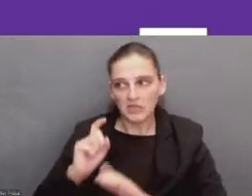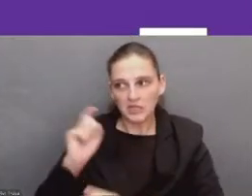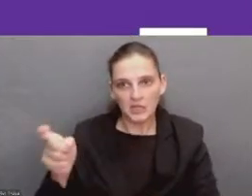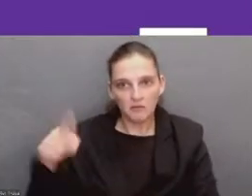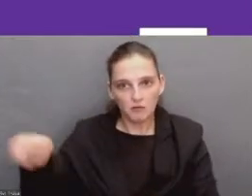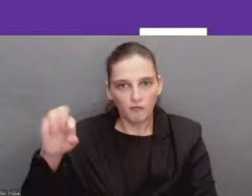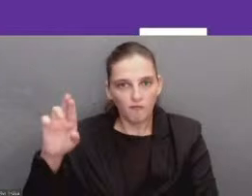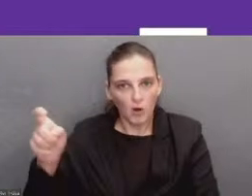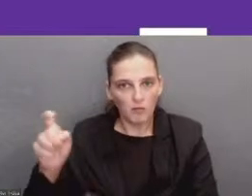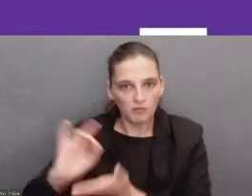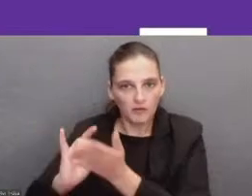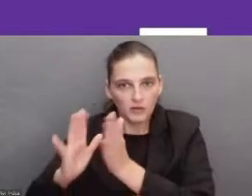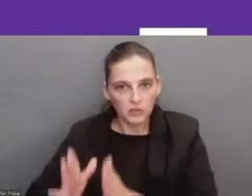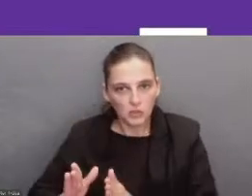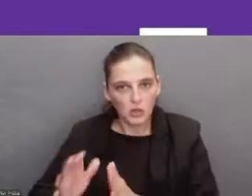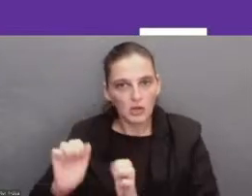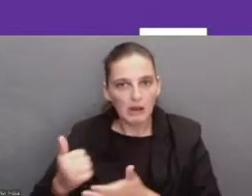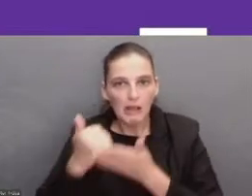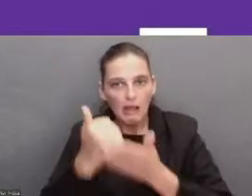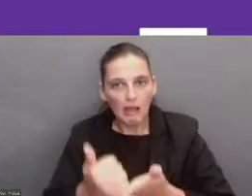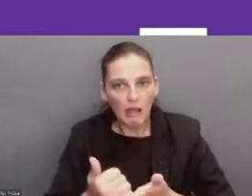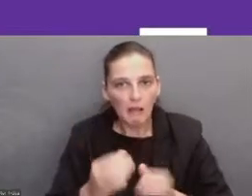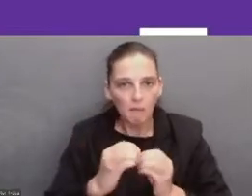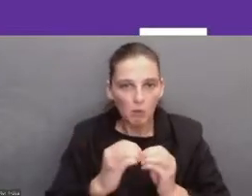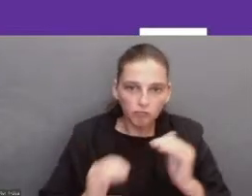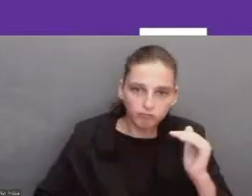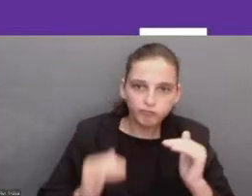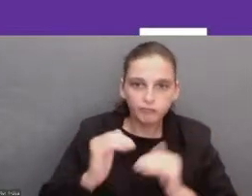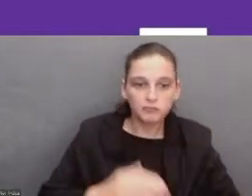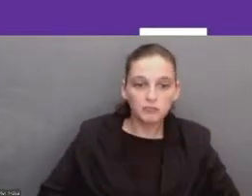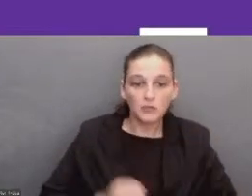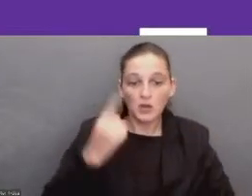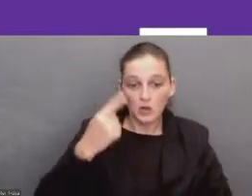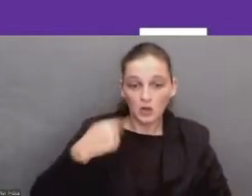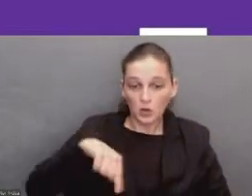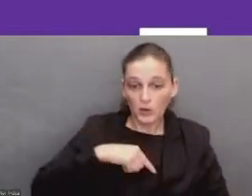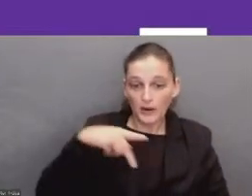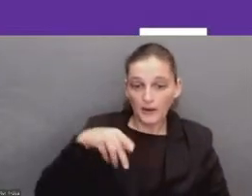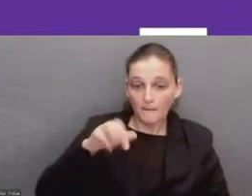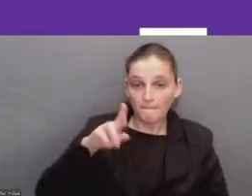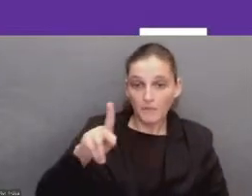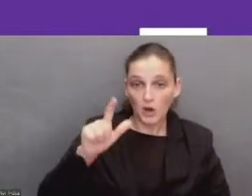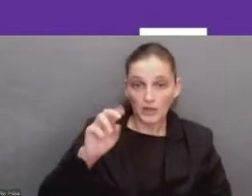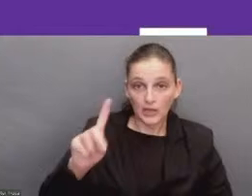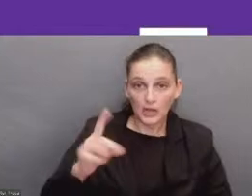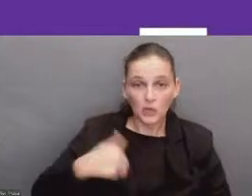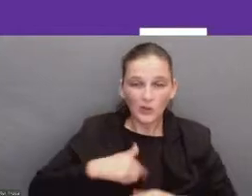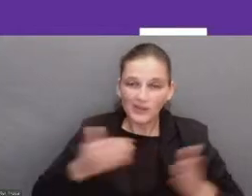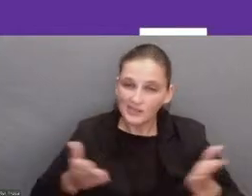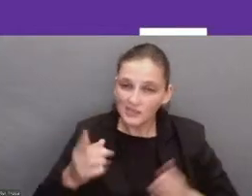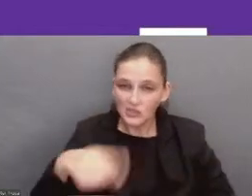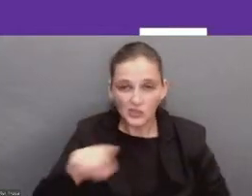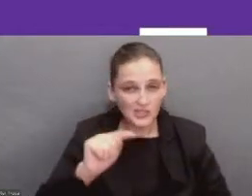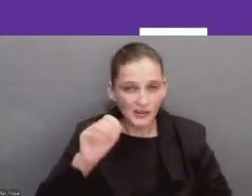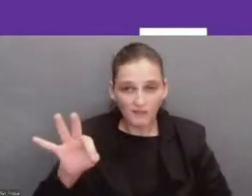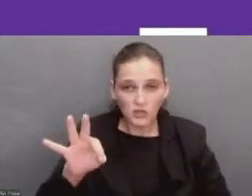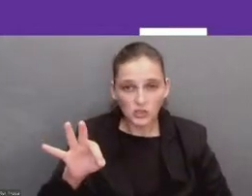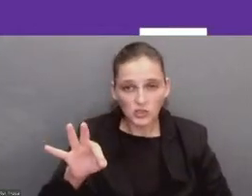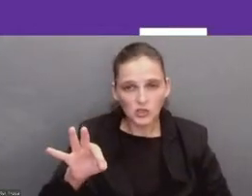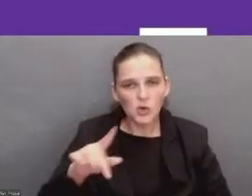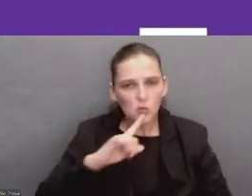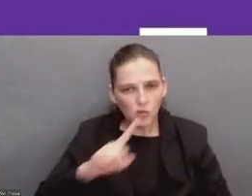impact health equity. Parkland and ASHP urges the task force to draw on pharmacists'